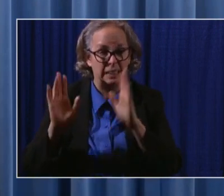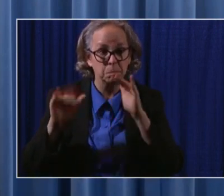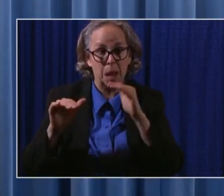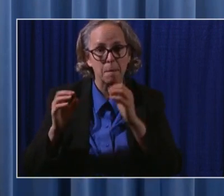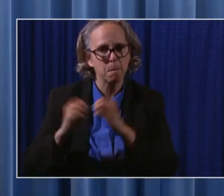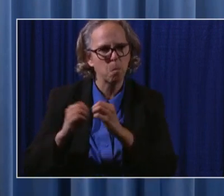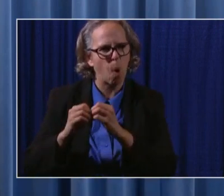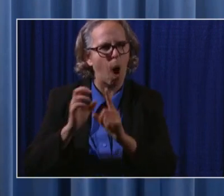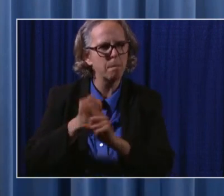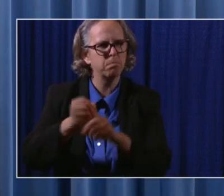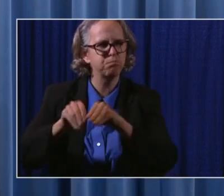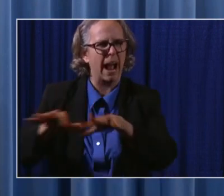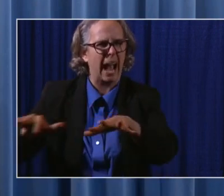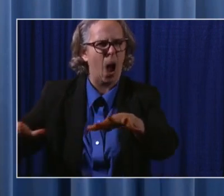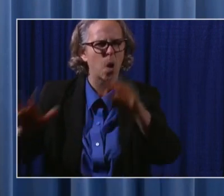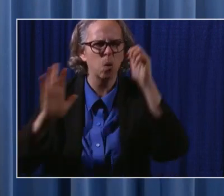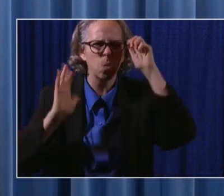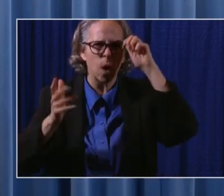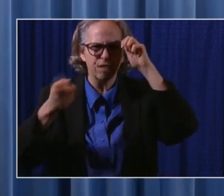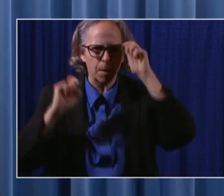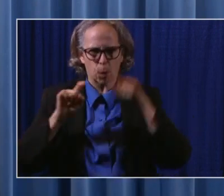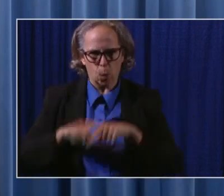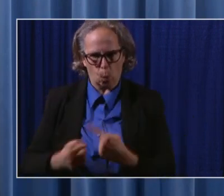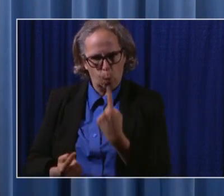that single car ride.